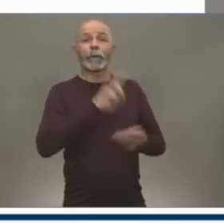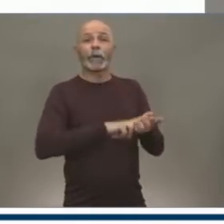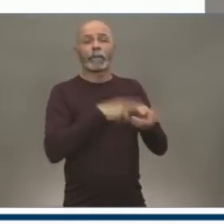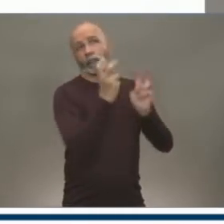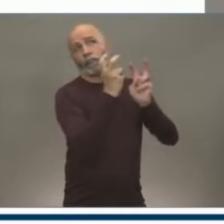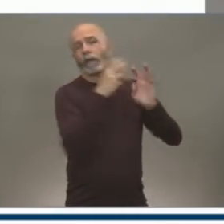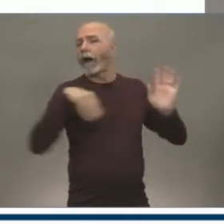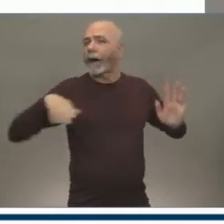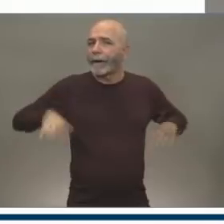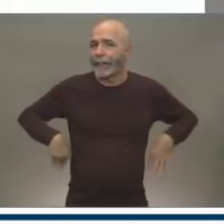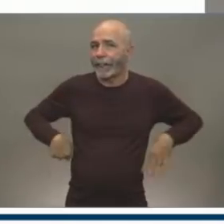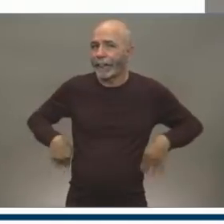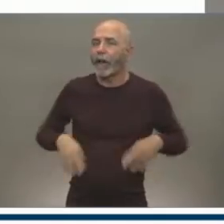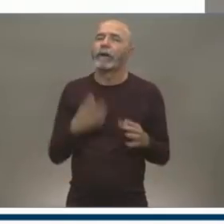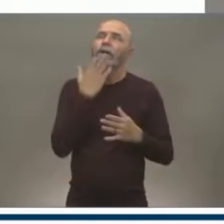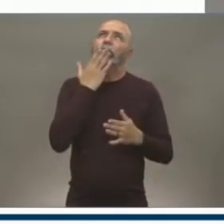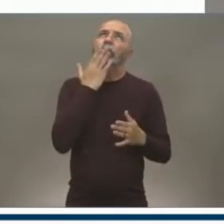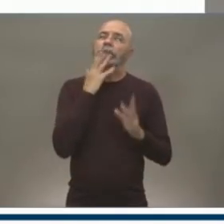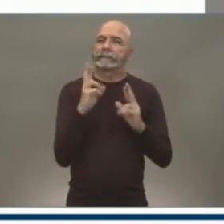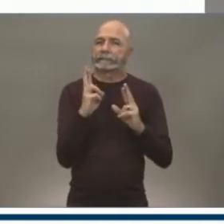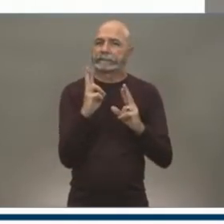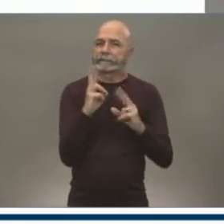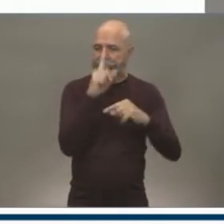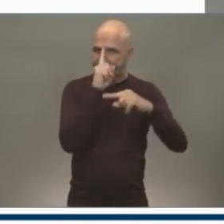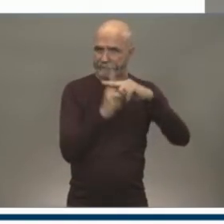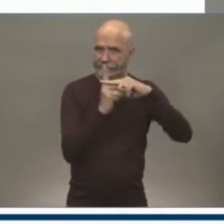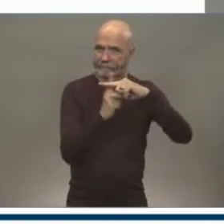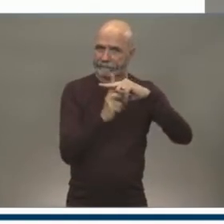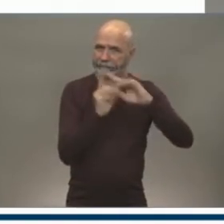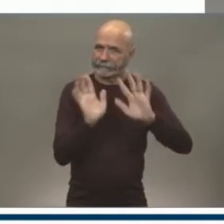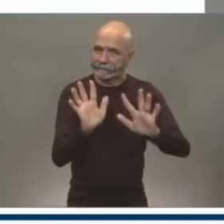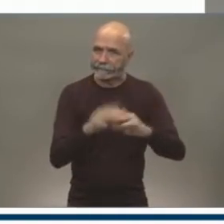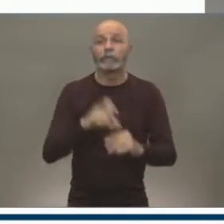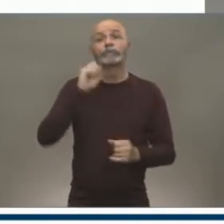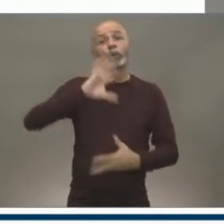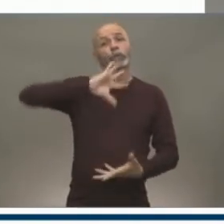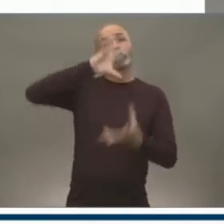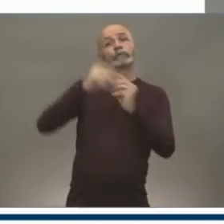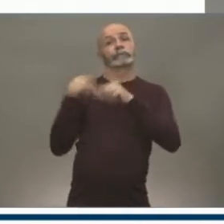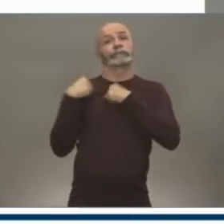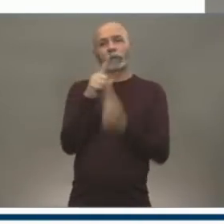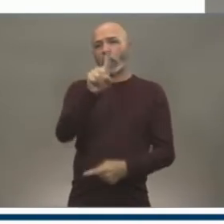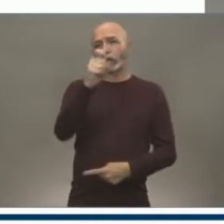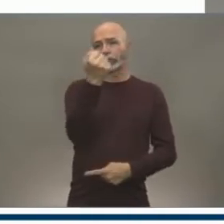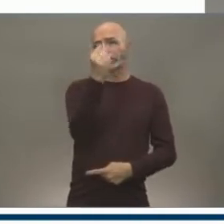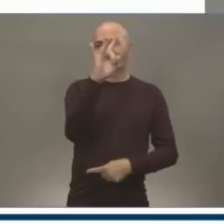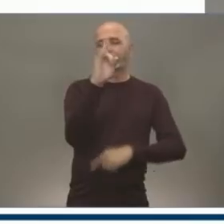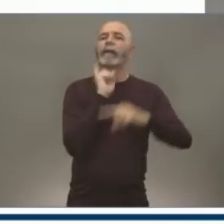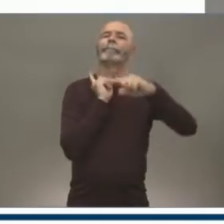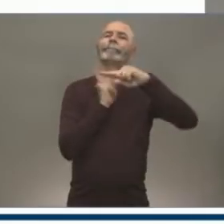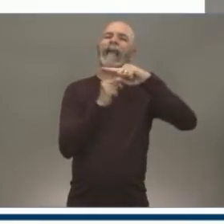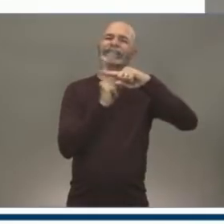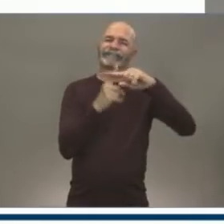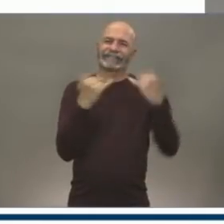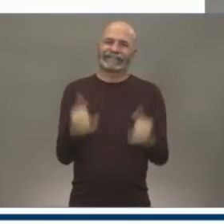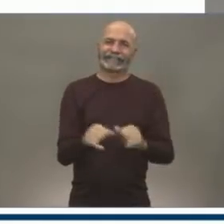way. In total today, we have 118 active cases. Since October 1st, there have